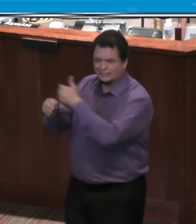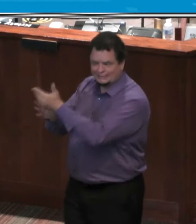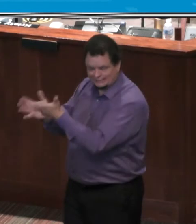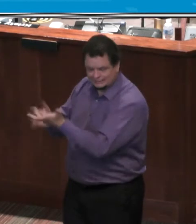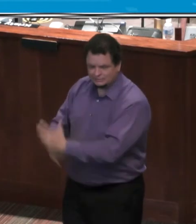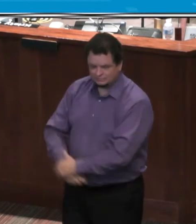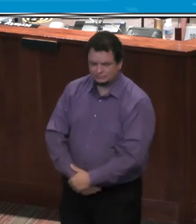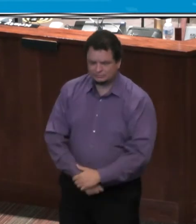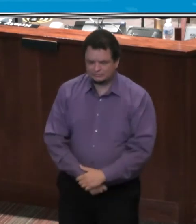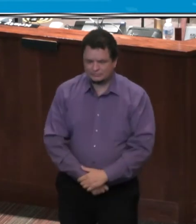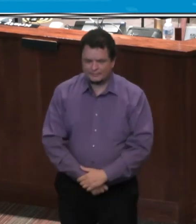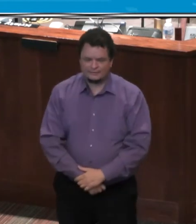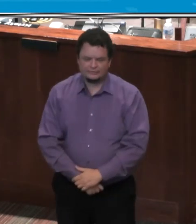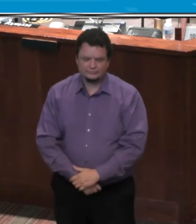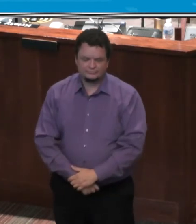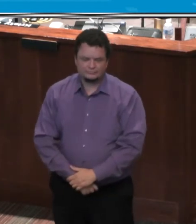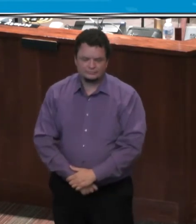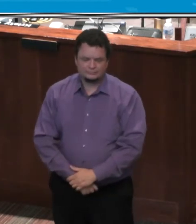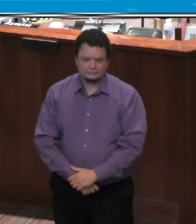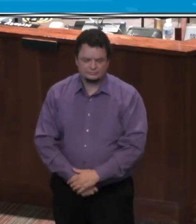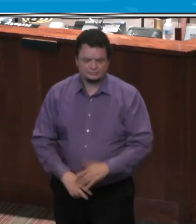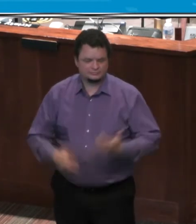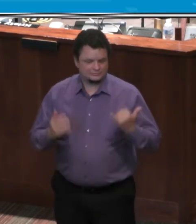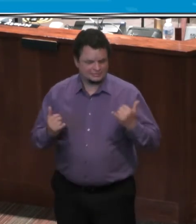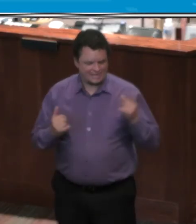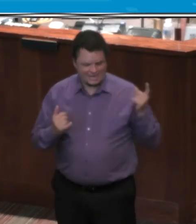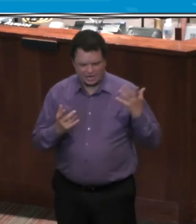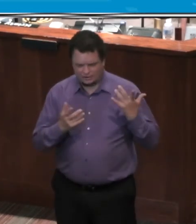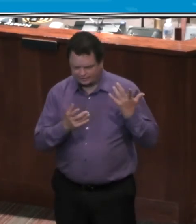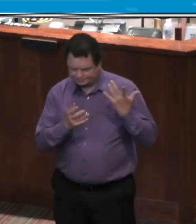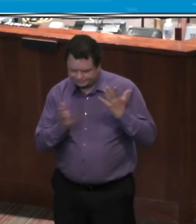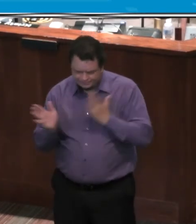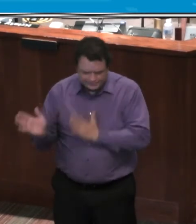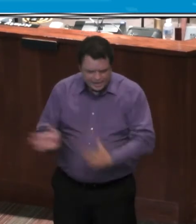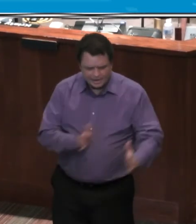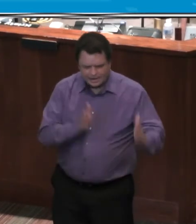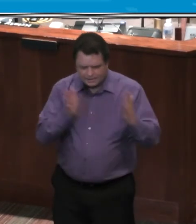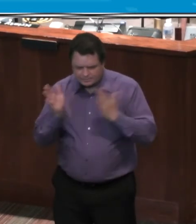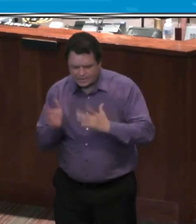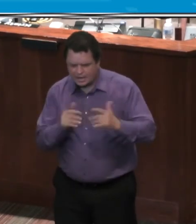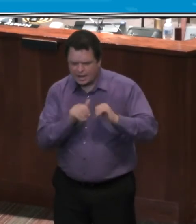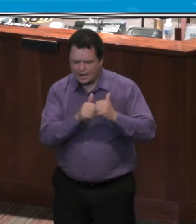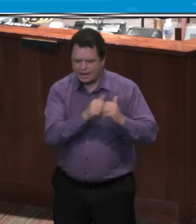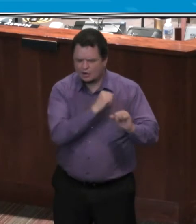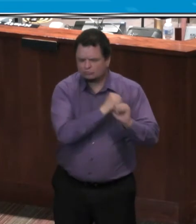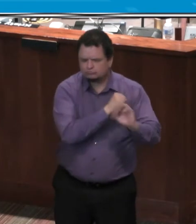COVID, we had our first few cases that we were going to need resiliency